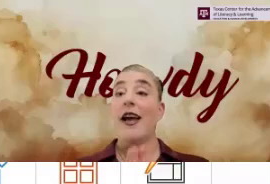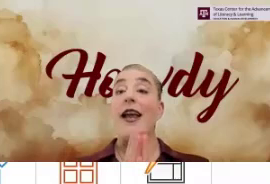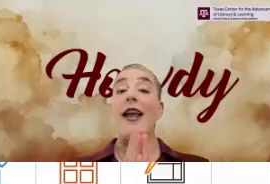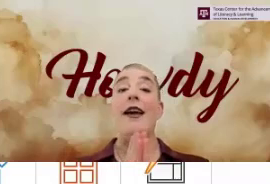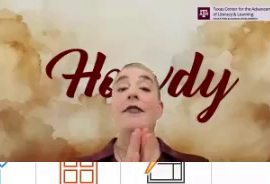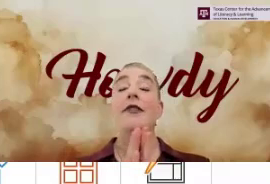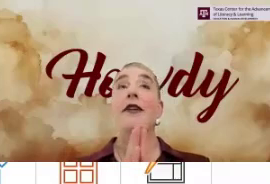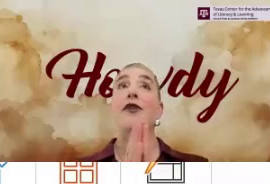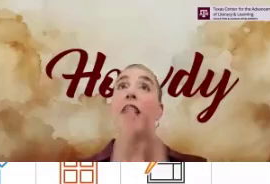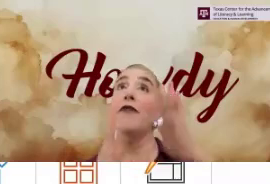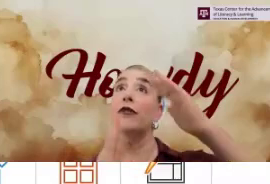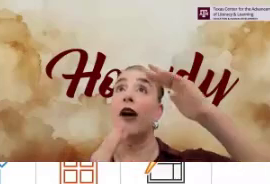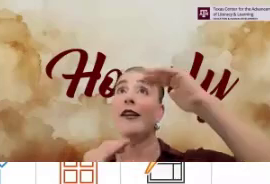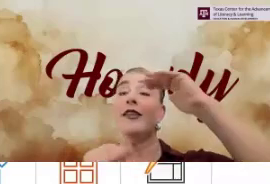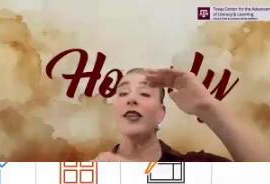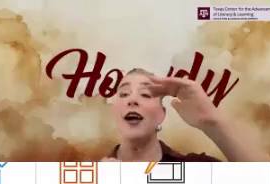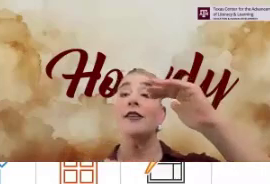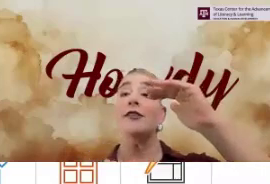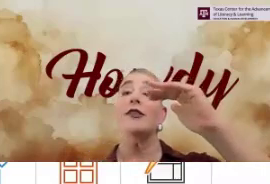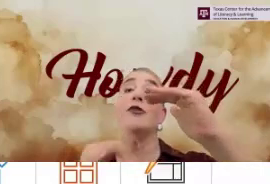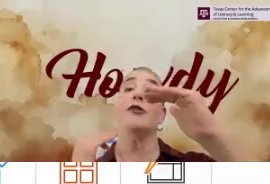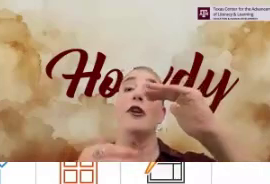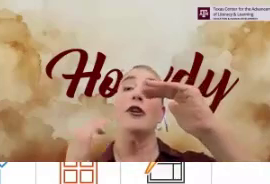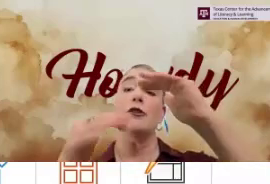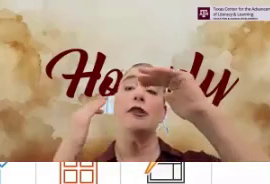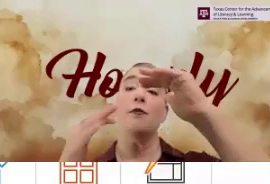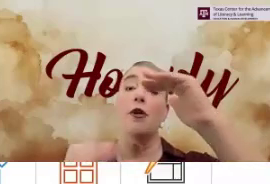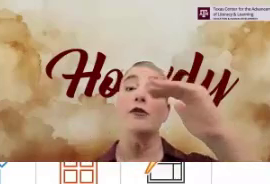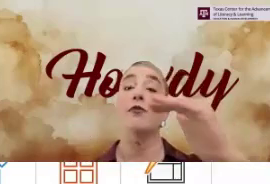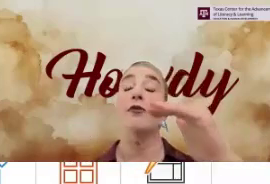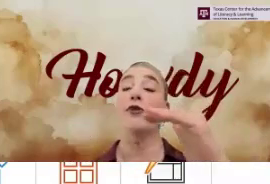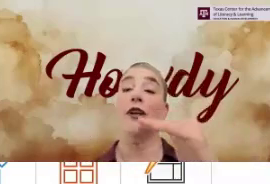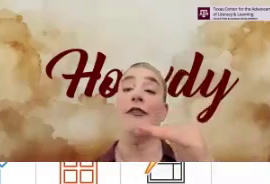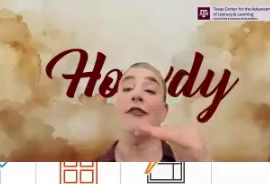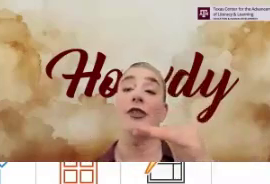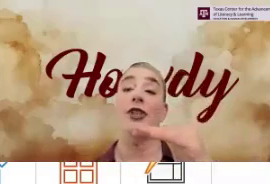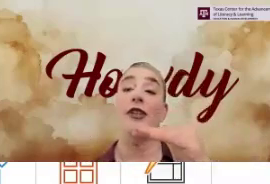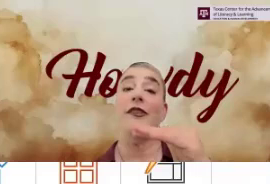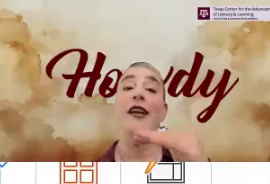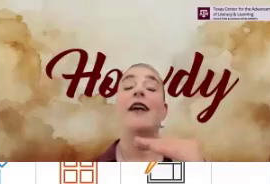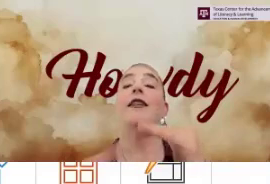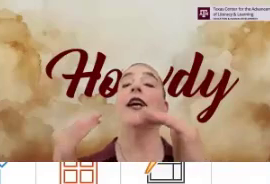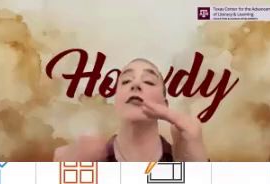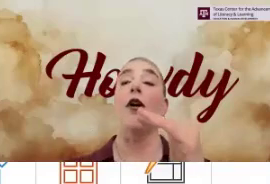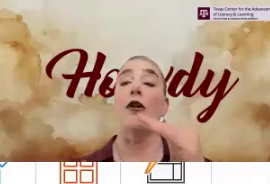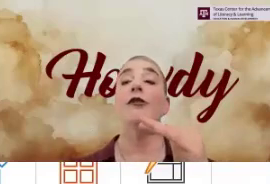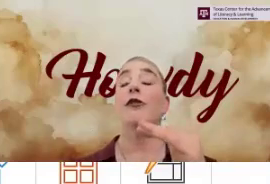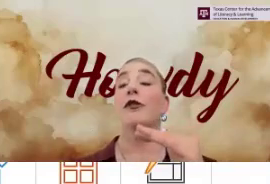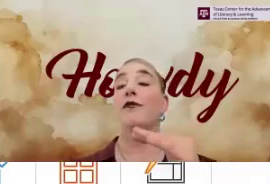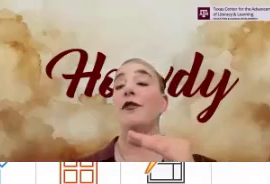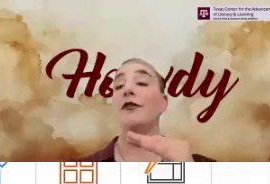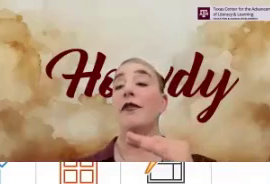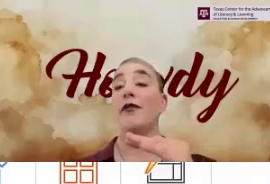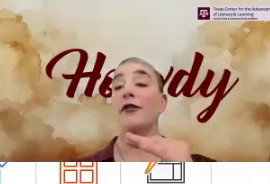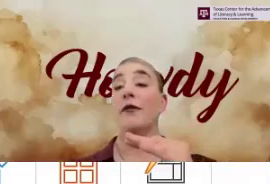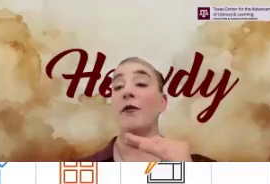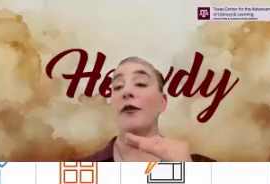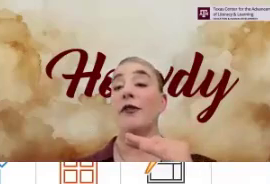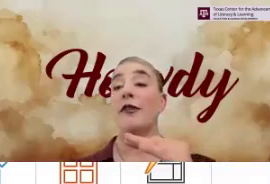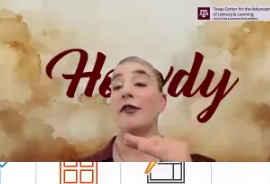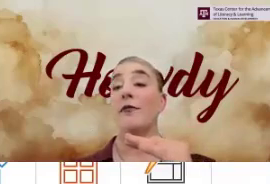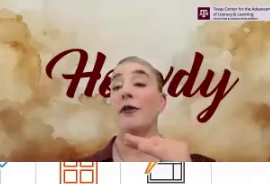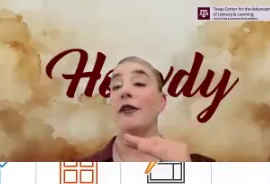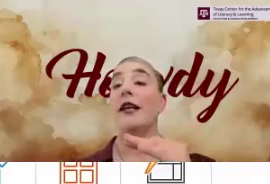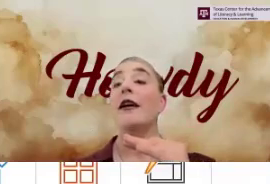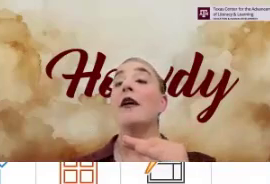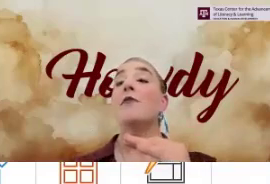slide. And if you have a lot of text and you start using multiple transitions, that's also confusing for someone